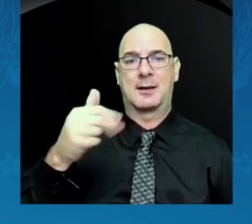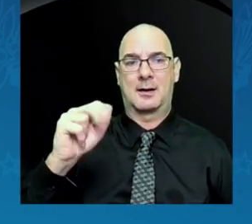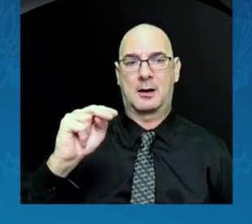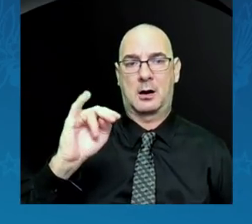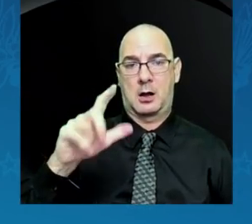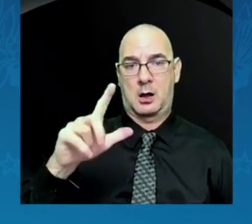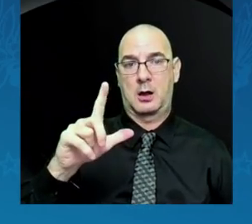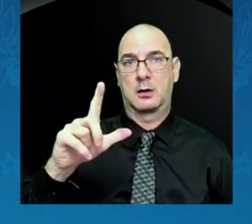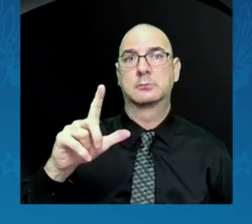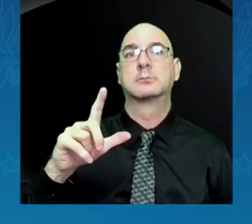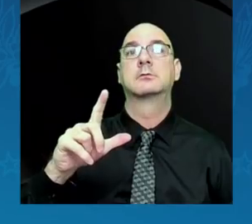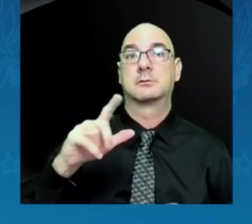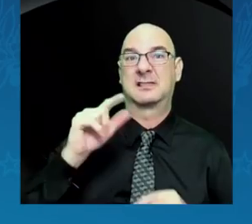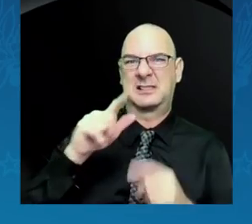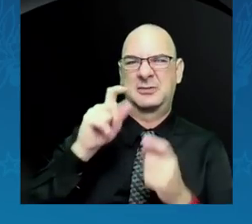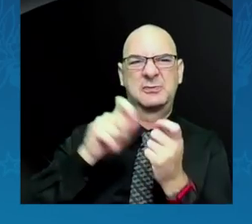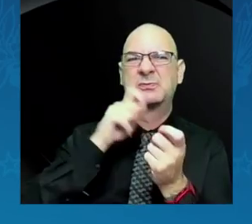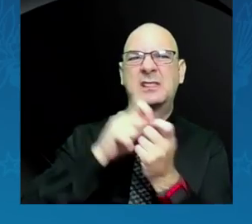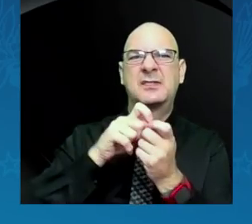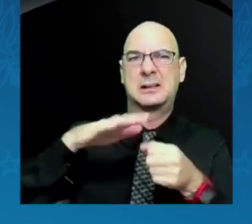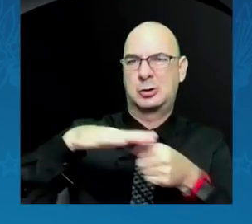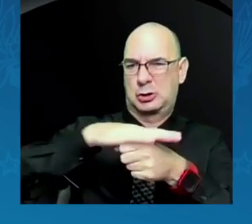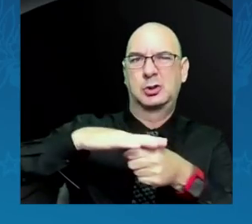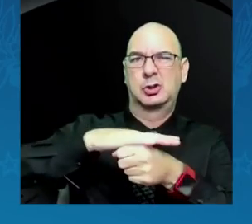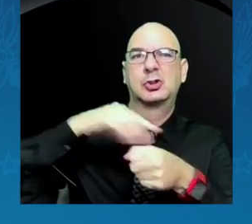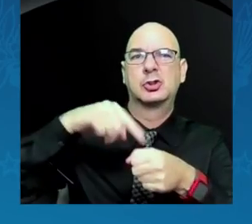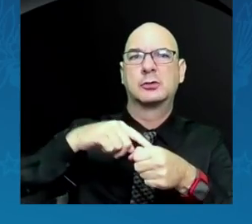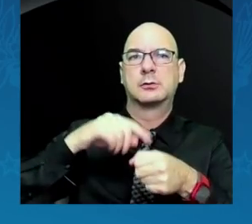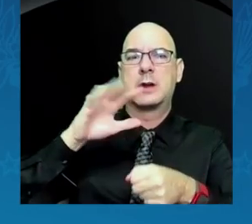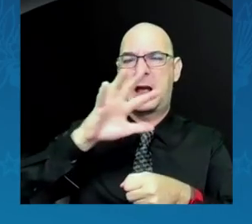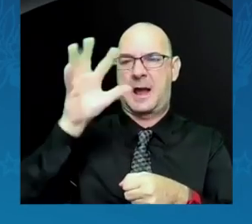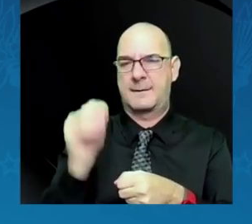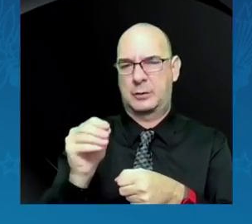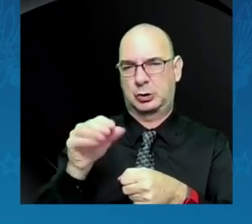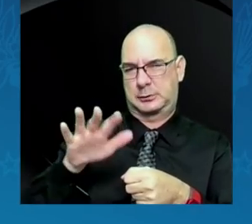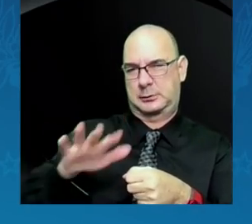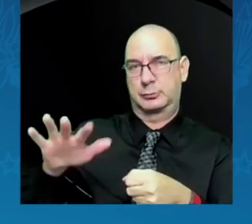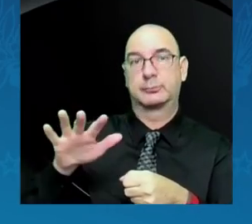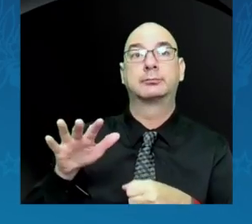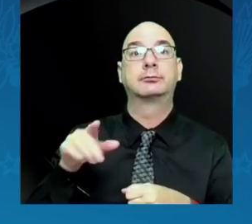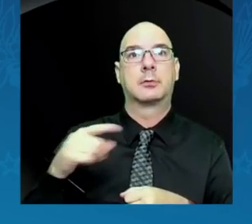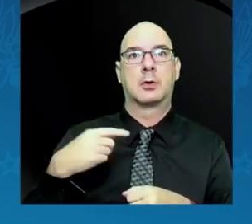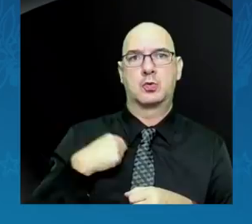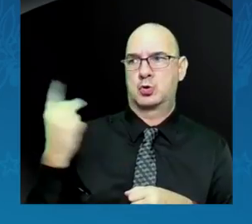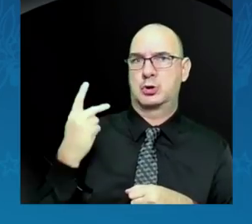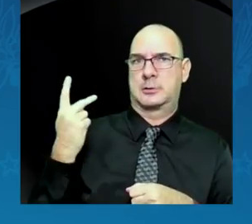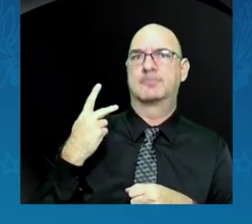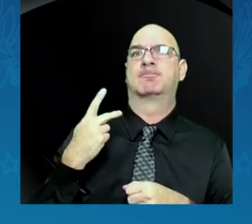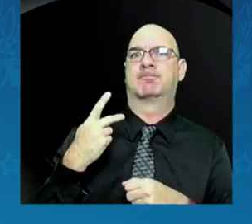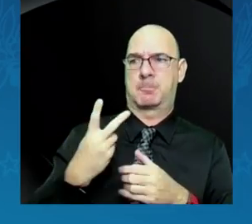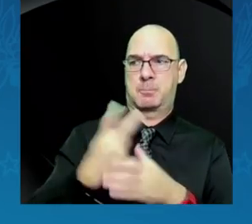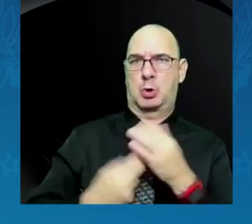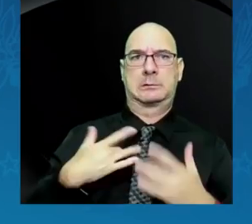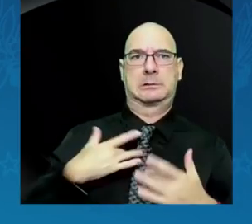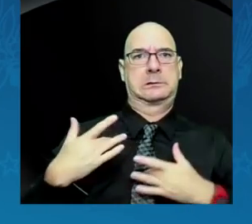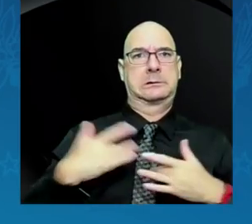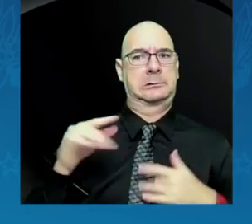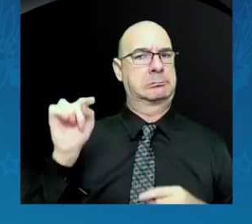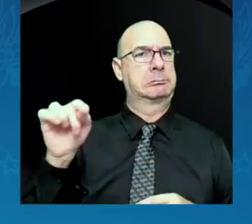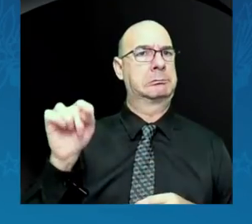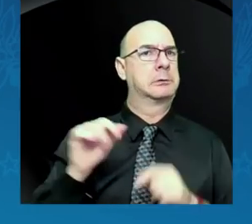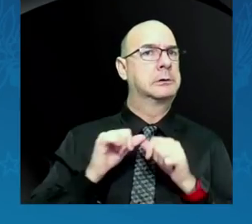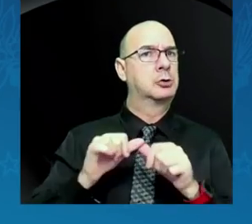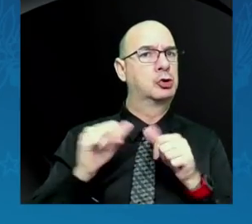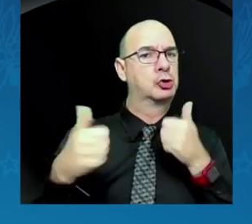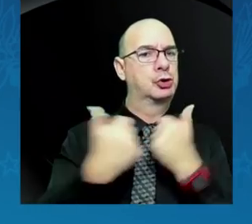Africa. We have a mutual concern there that relates to the ongoing challenges that the countries in the